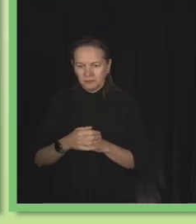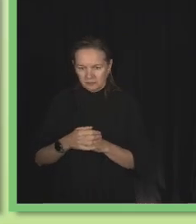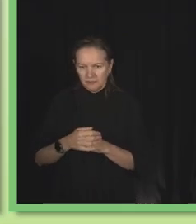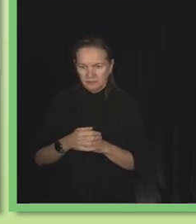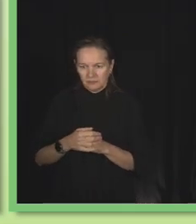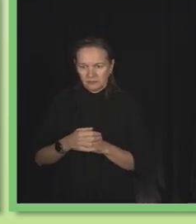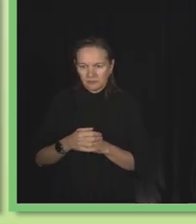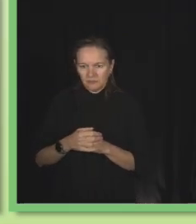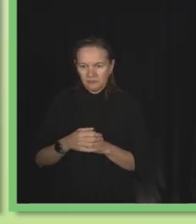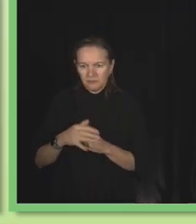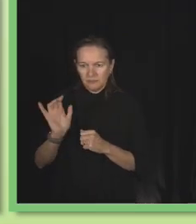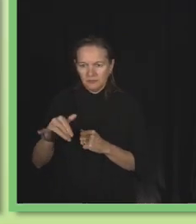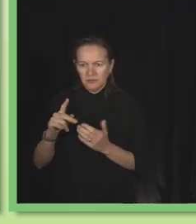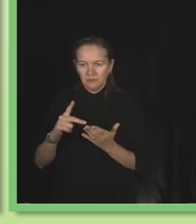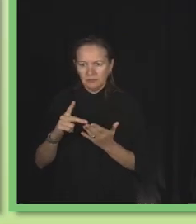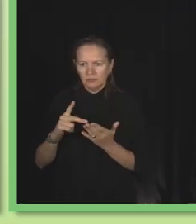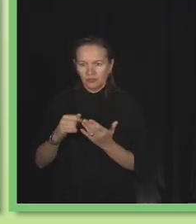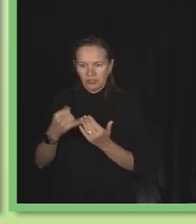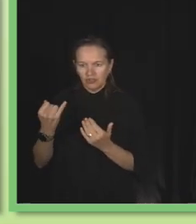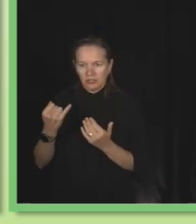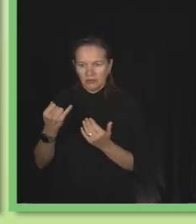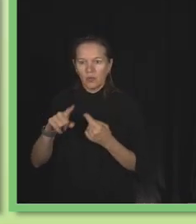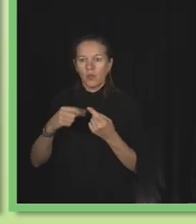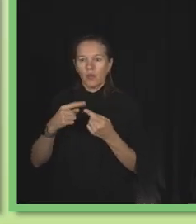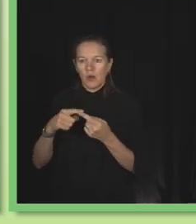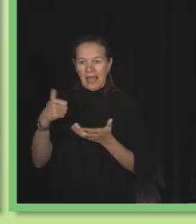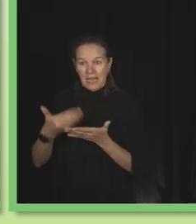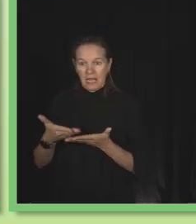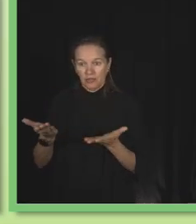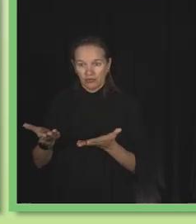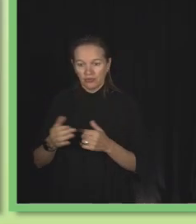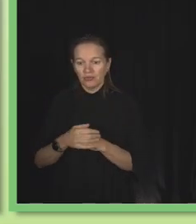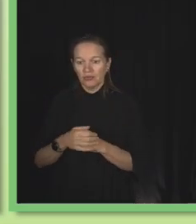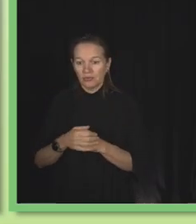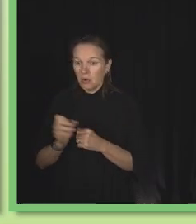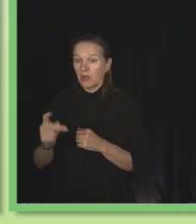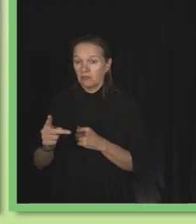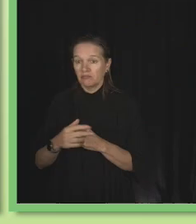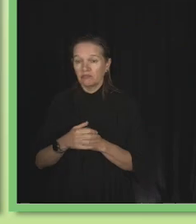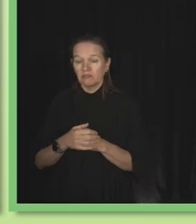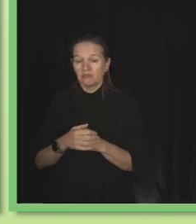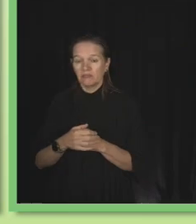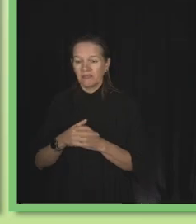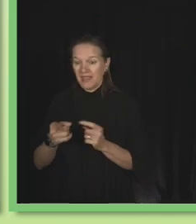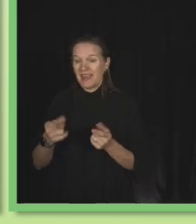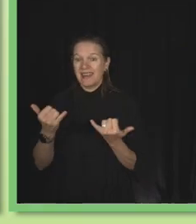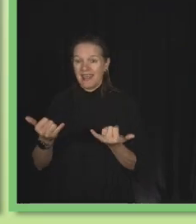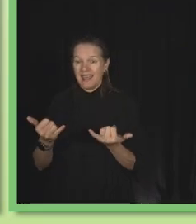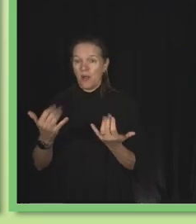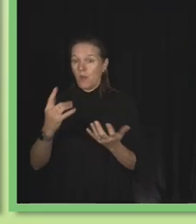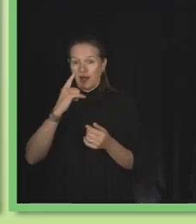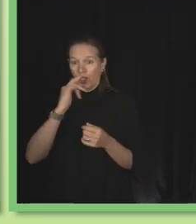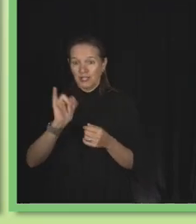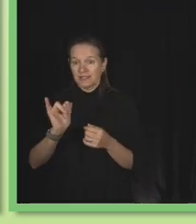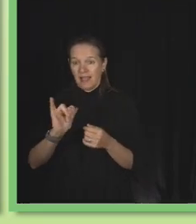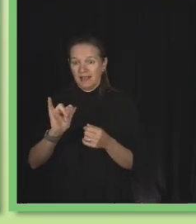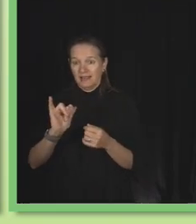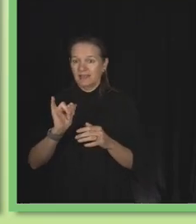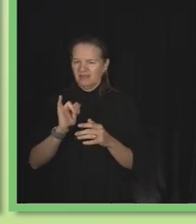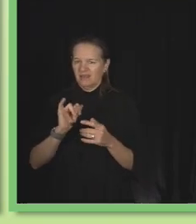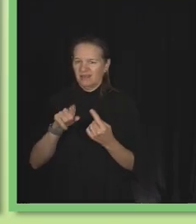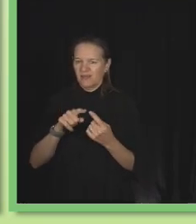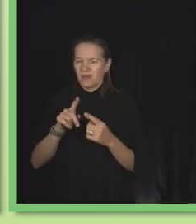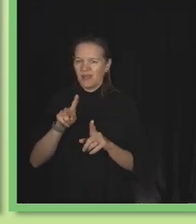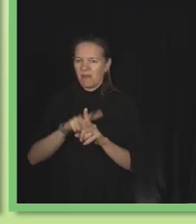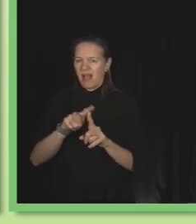your project before when I got here. Okay. And this is what it looks like after we applied